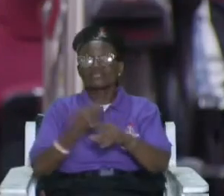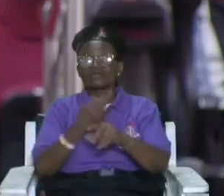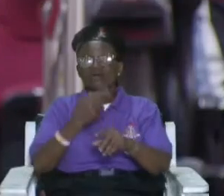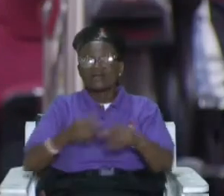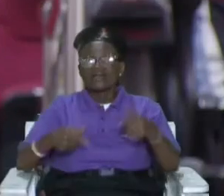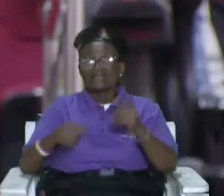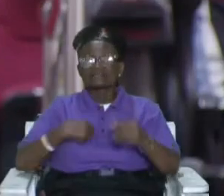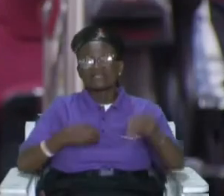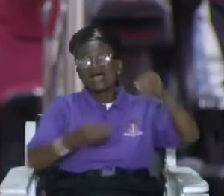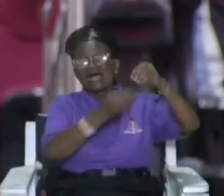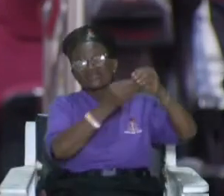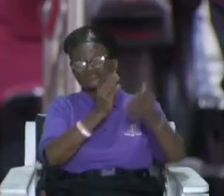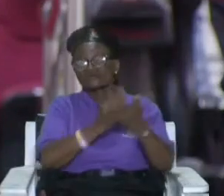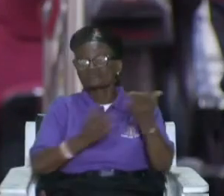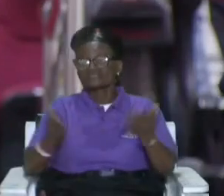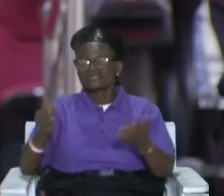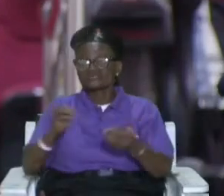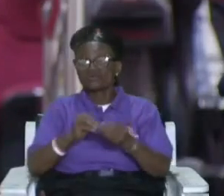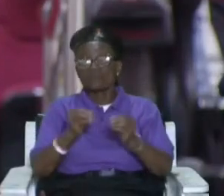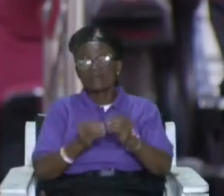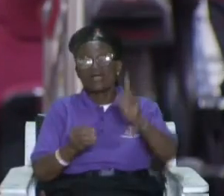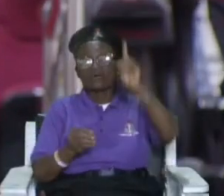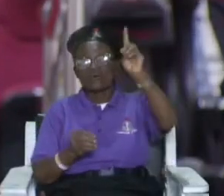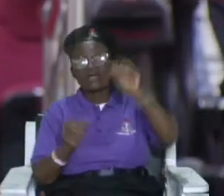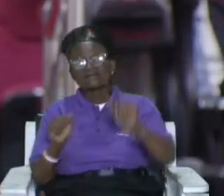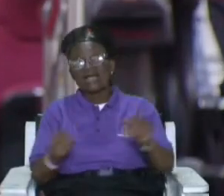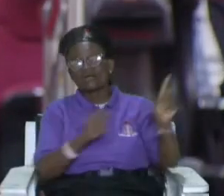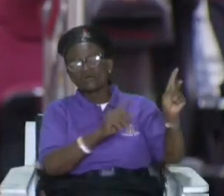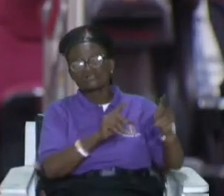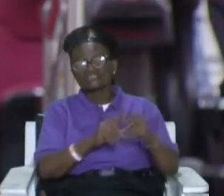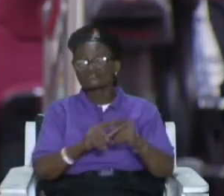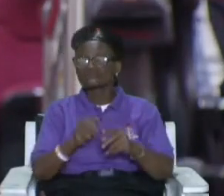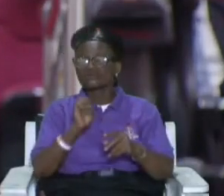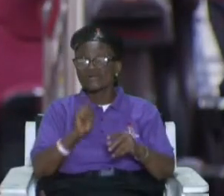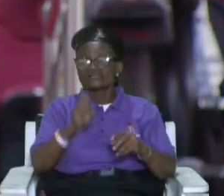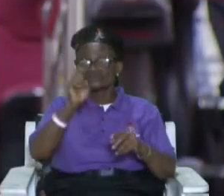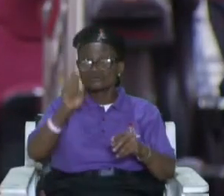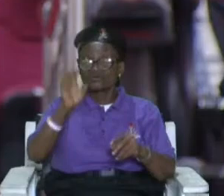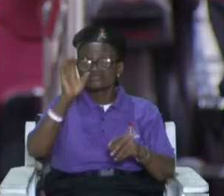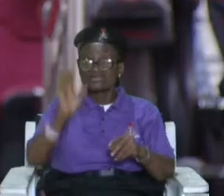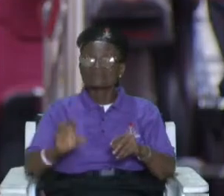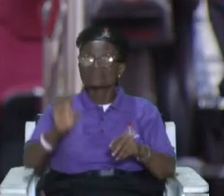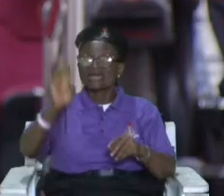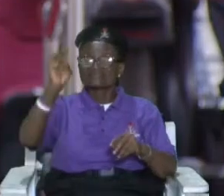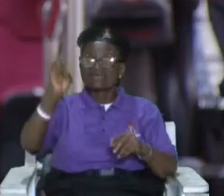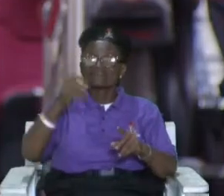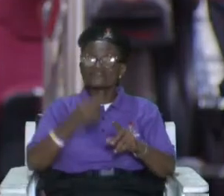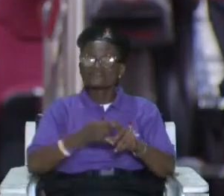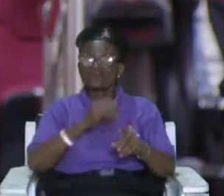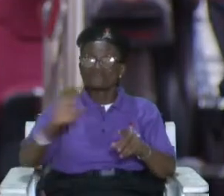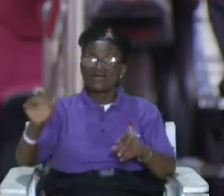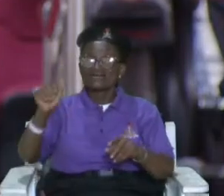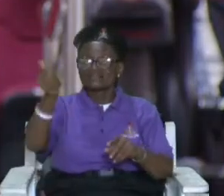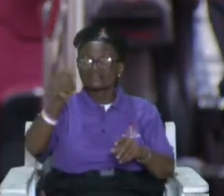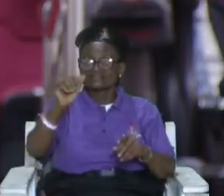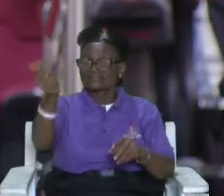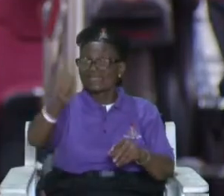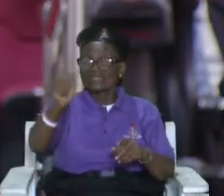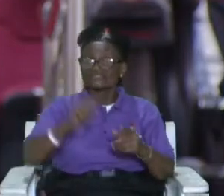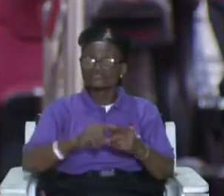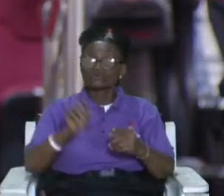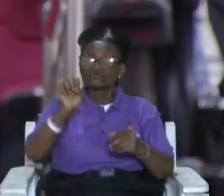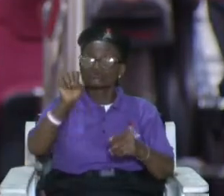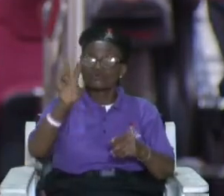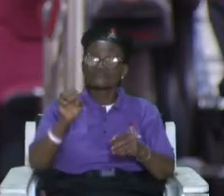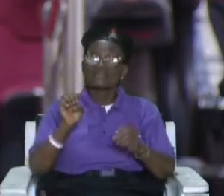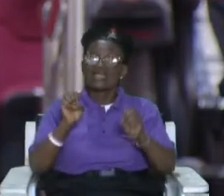Number one, according to Exodus chapter 7, from verse 10 to 12.